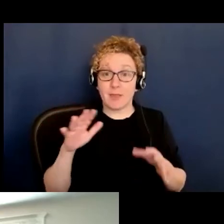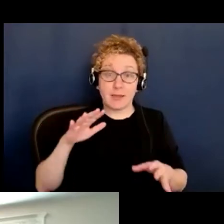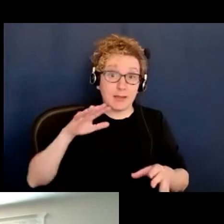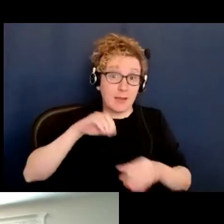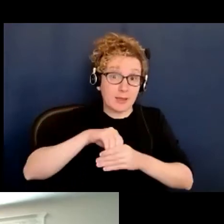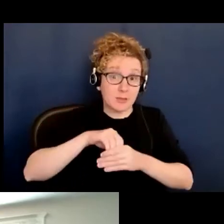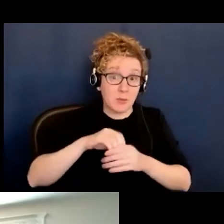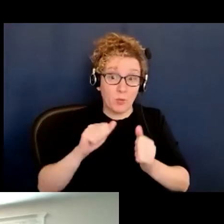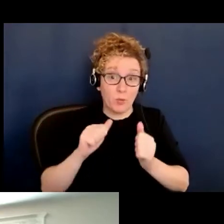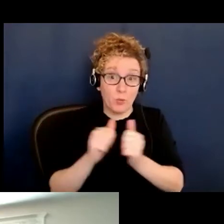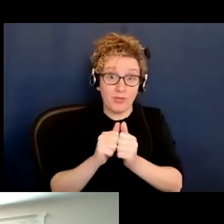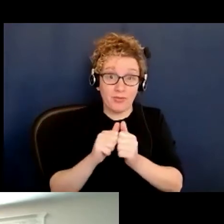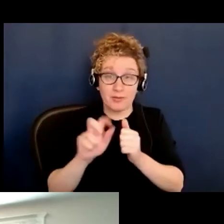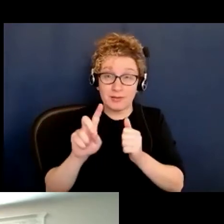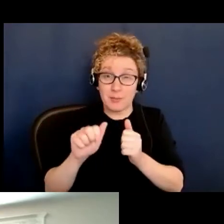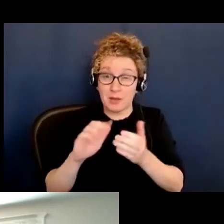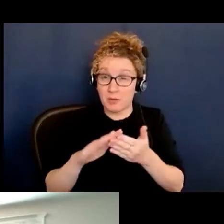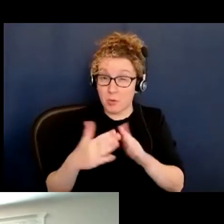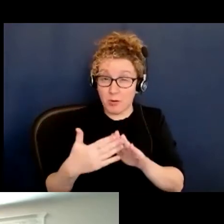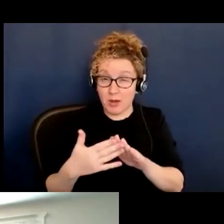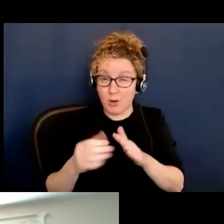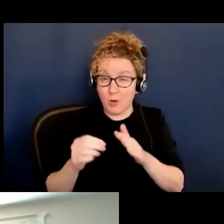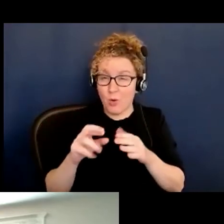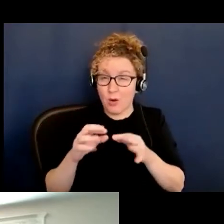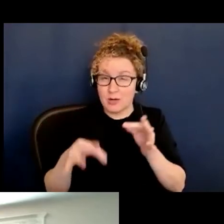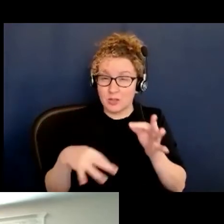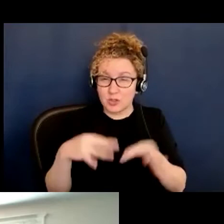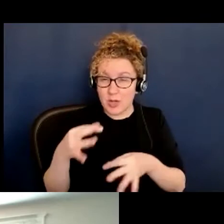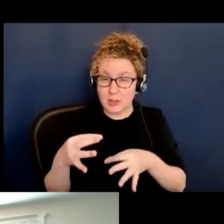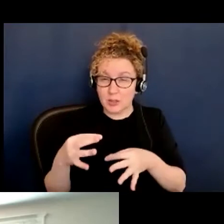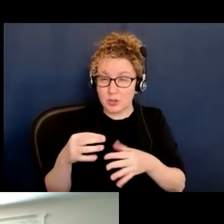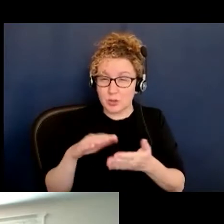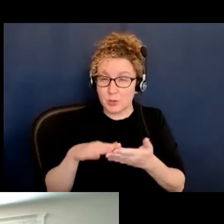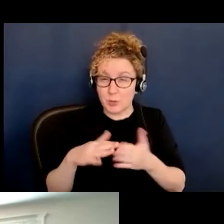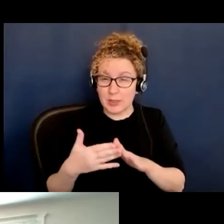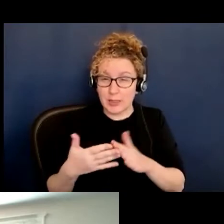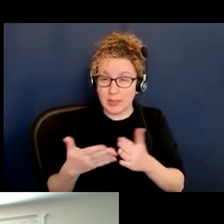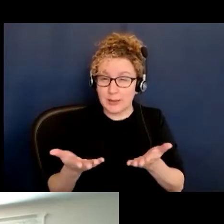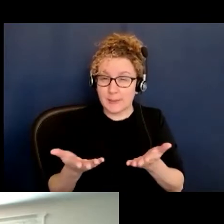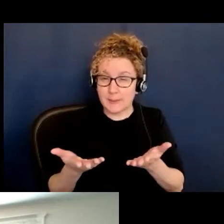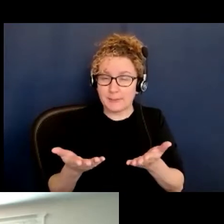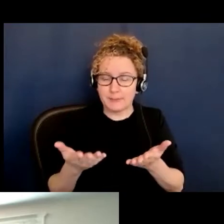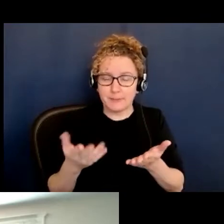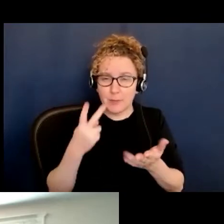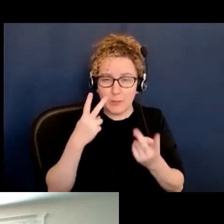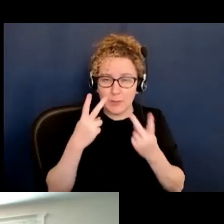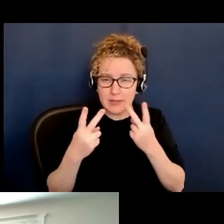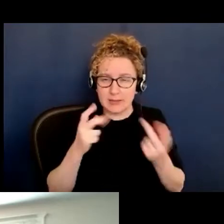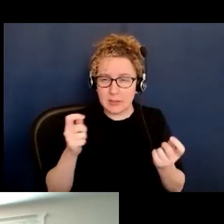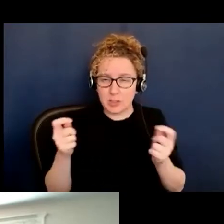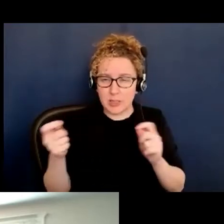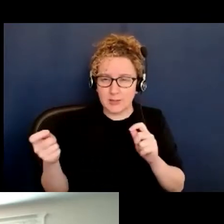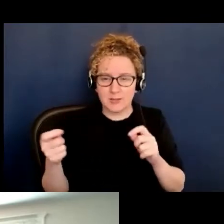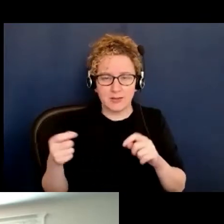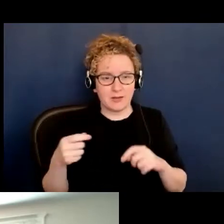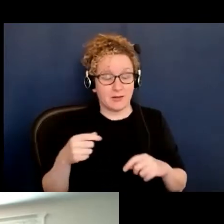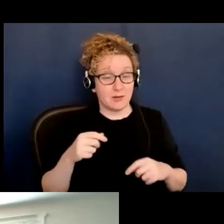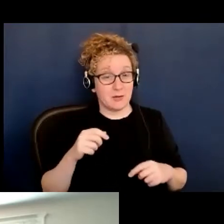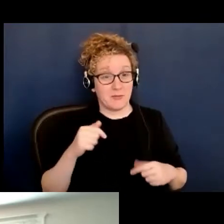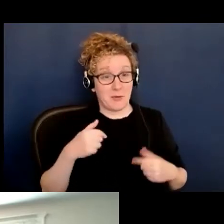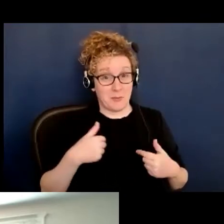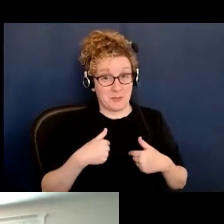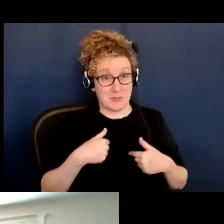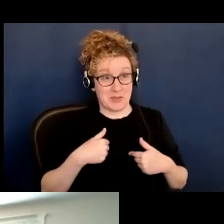with the disability community or the exchange community? Great, thanks, David. I don't know if that should be for me or for